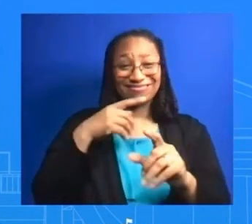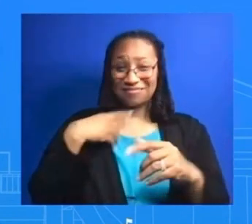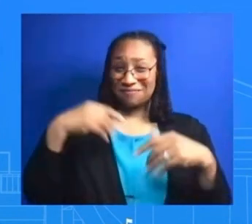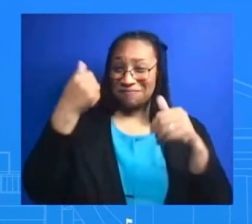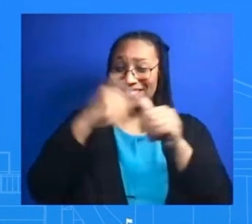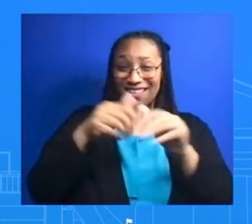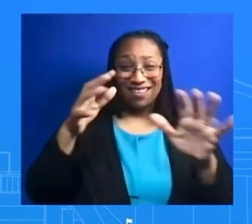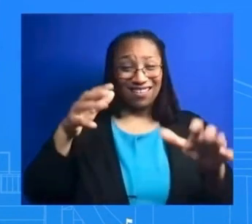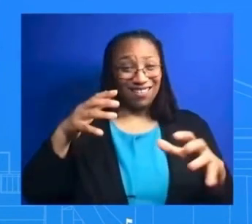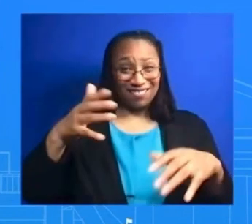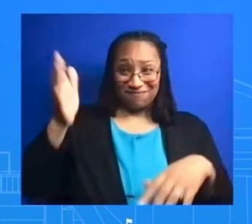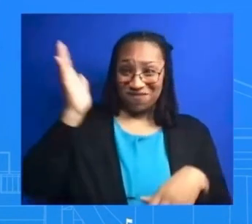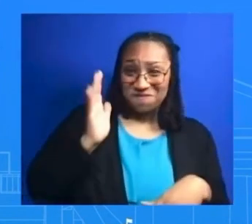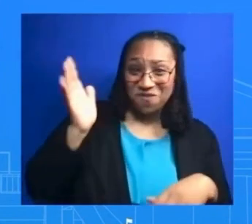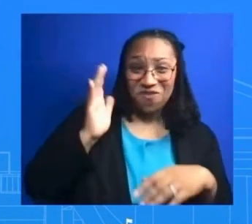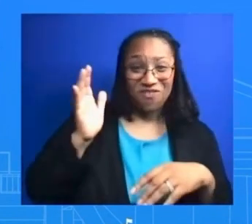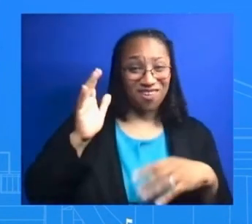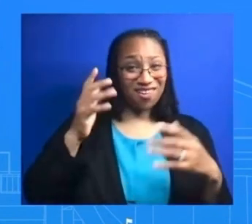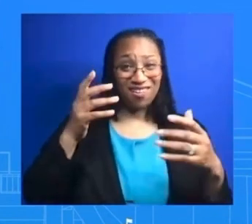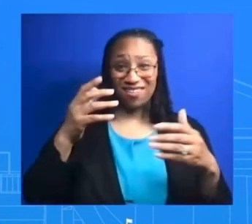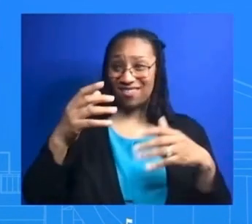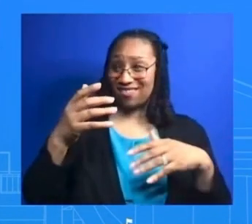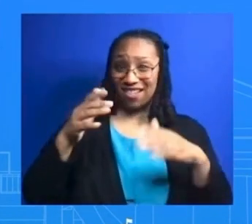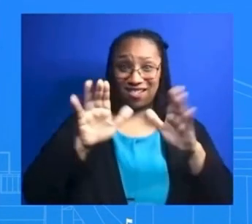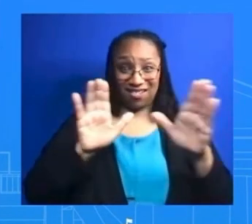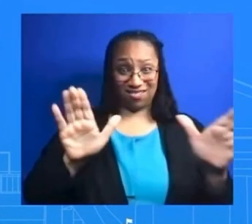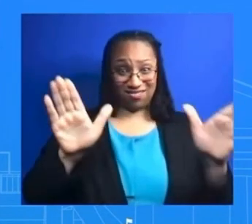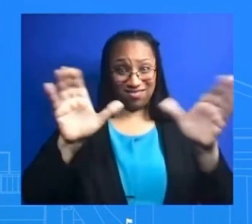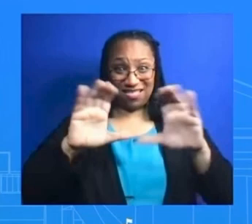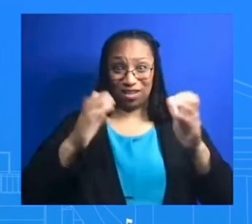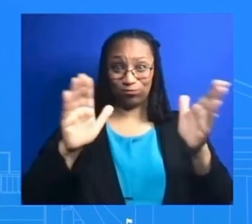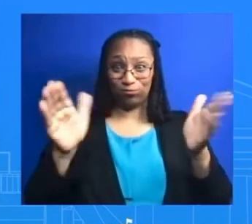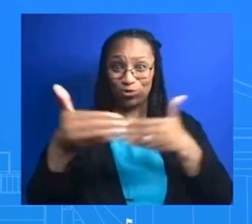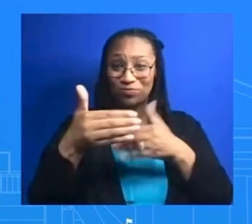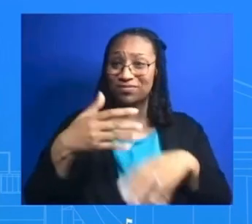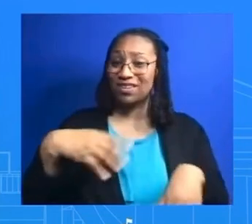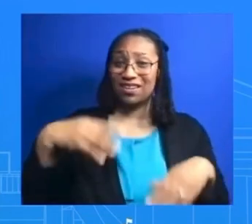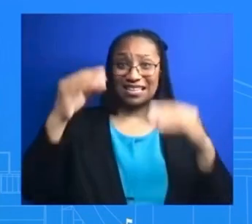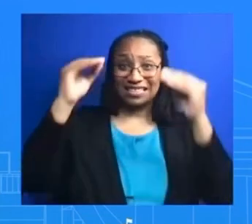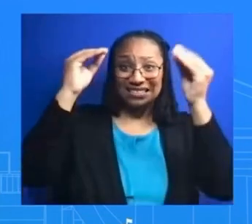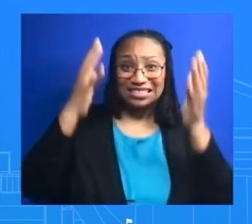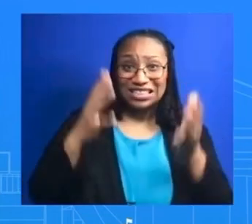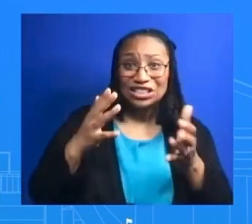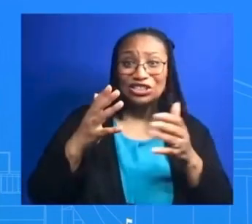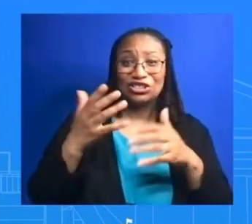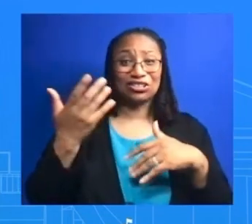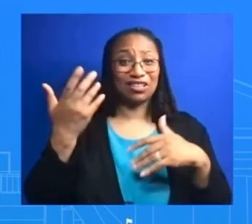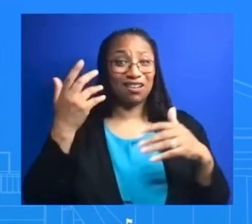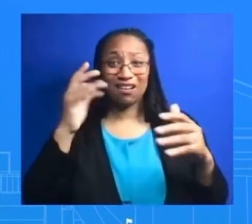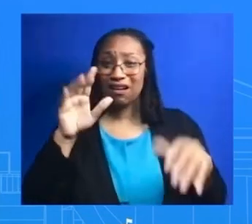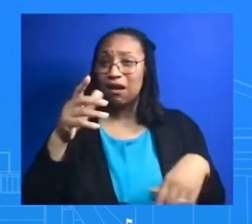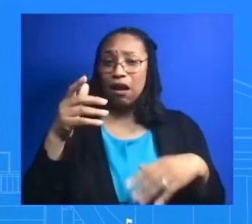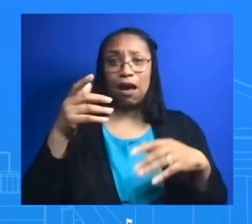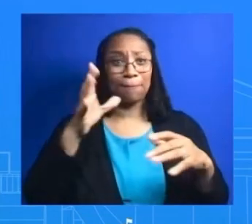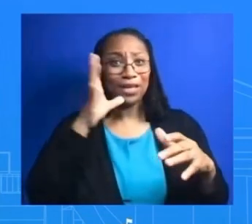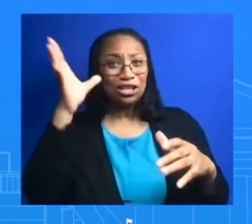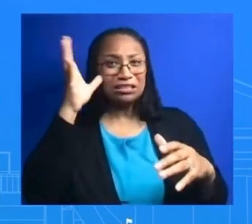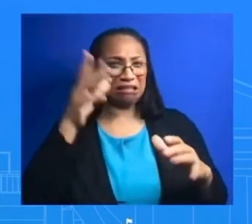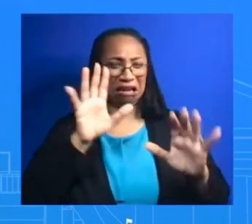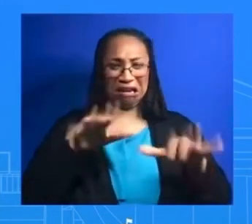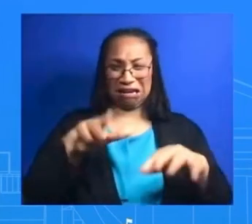parents who thought college was out of reach for their kids. And in the last 48 hours, these two decisions from SCOTUS make me want to fight harder to make